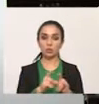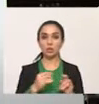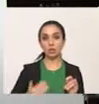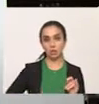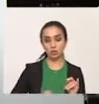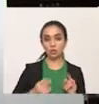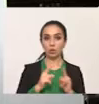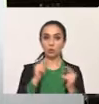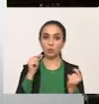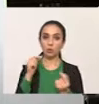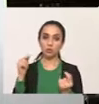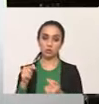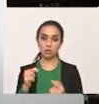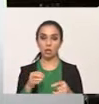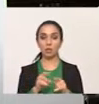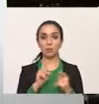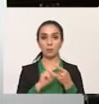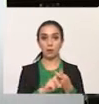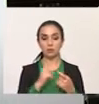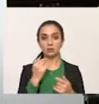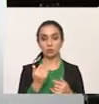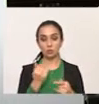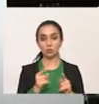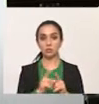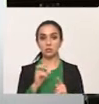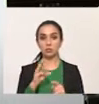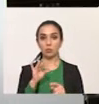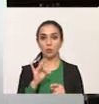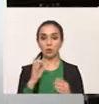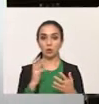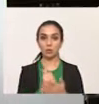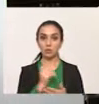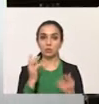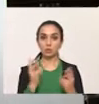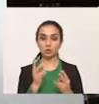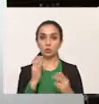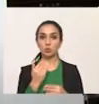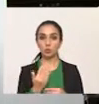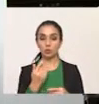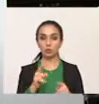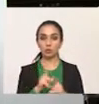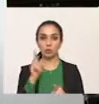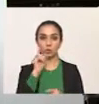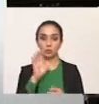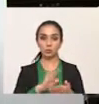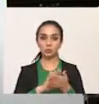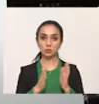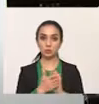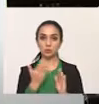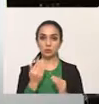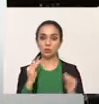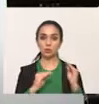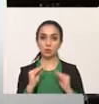yashashga moslashgan. Bakteriyalarning spora hosil qilishi ularga noqulay sharoit